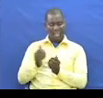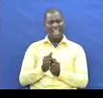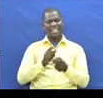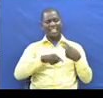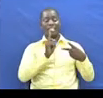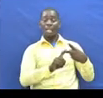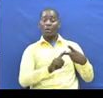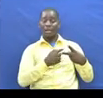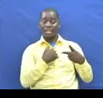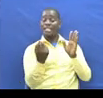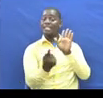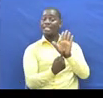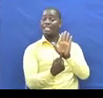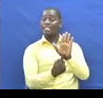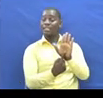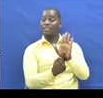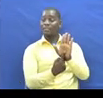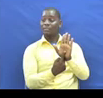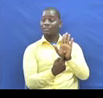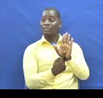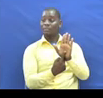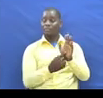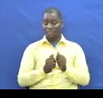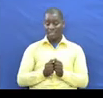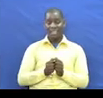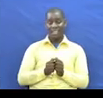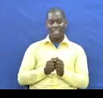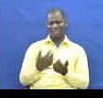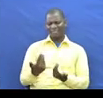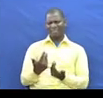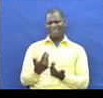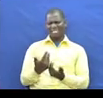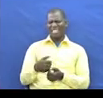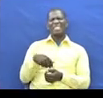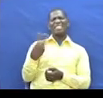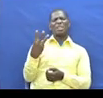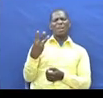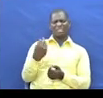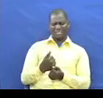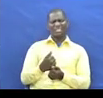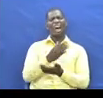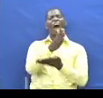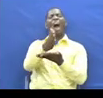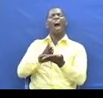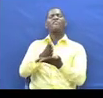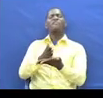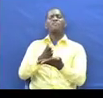pair, -2. The second ordered pair, 6. Did not repeat, so it's okay. It's okay. The third one, it's a